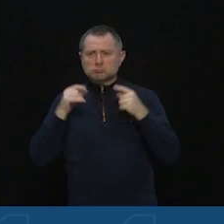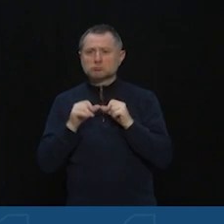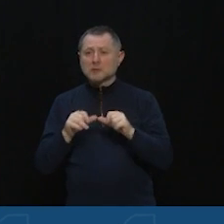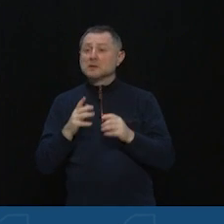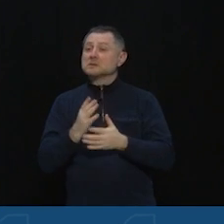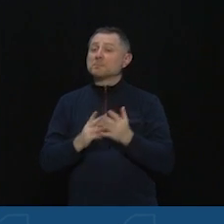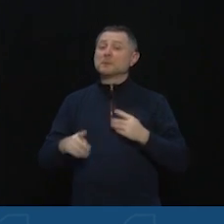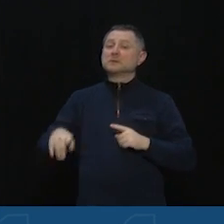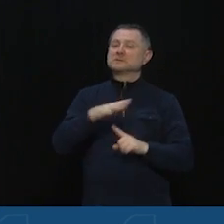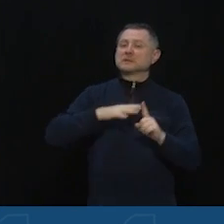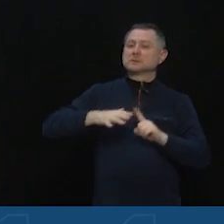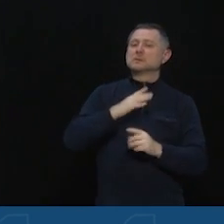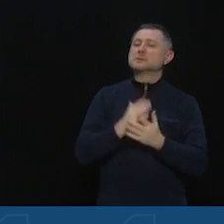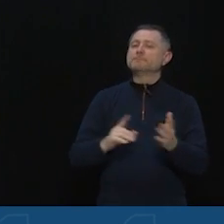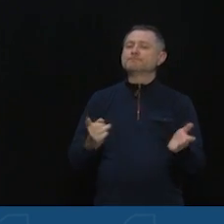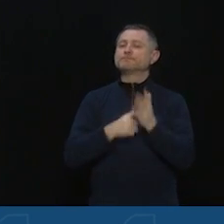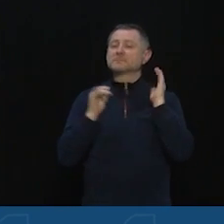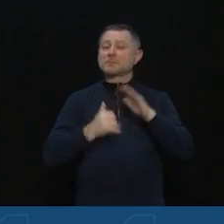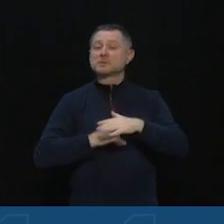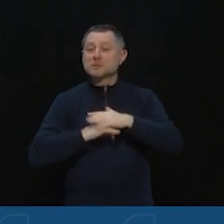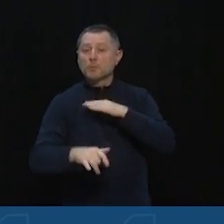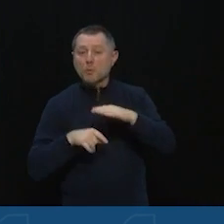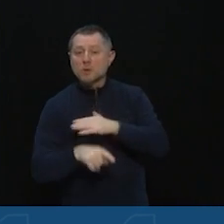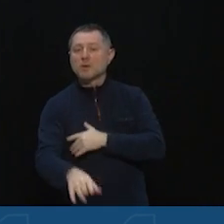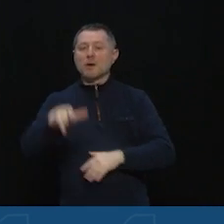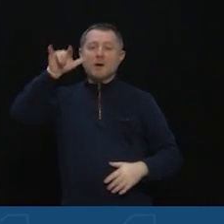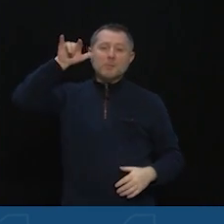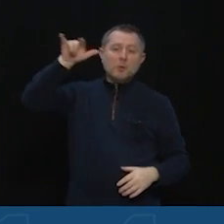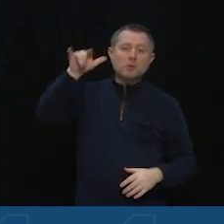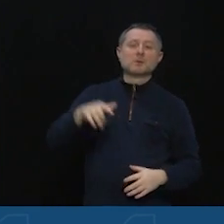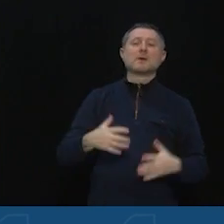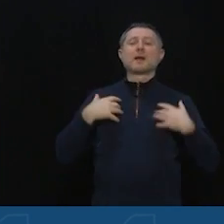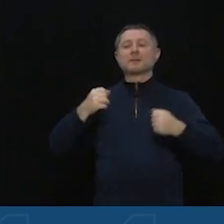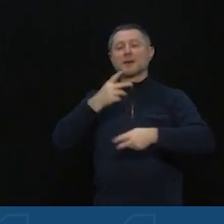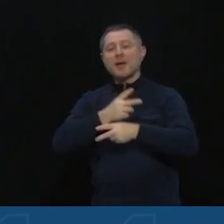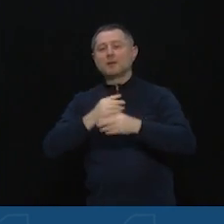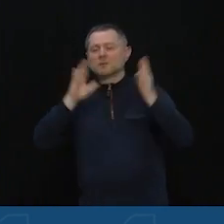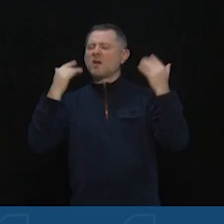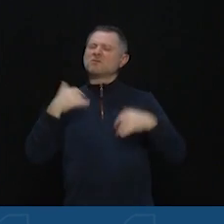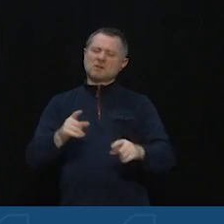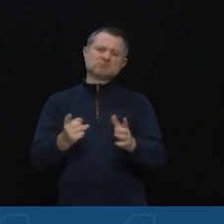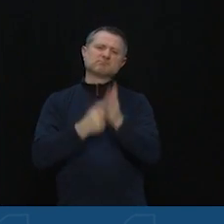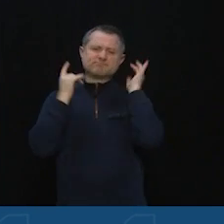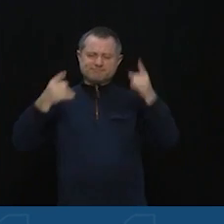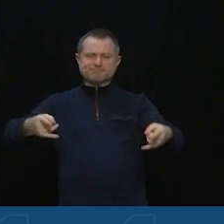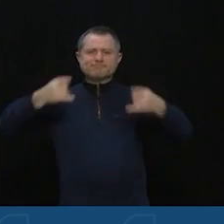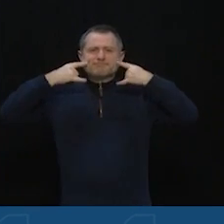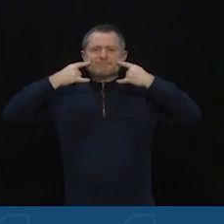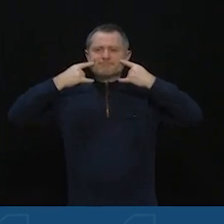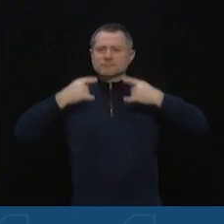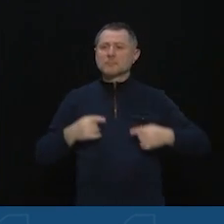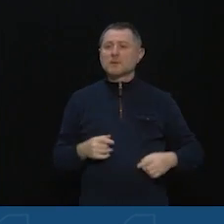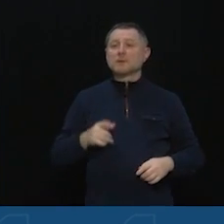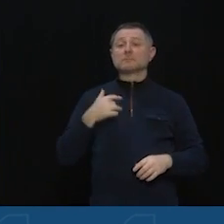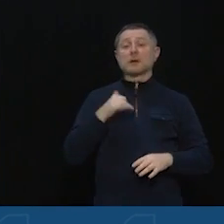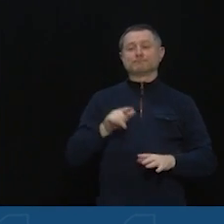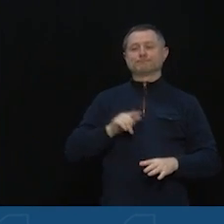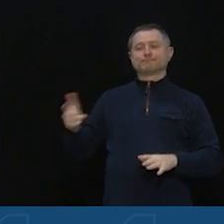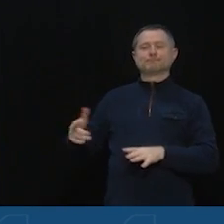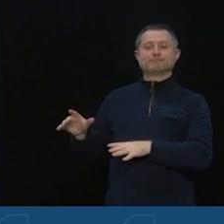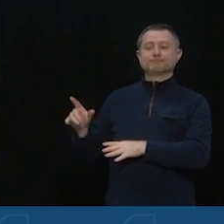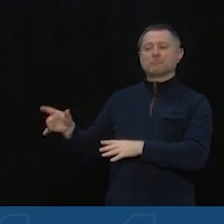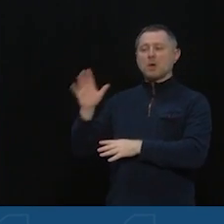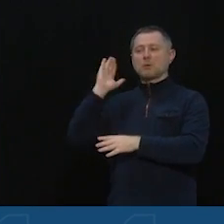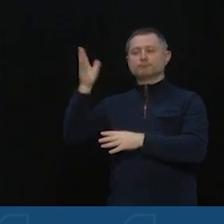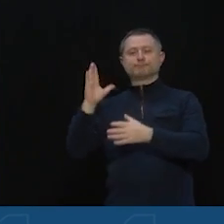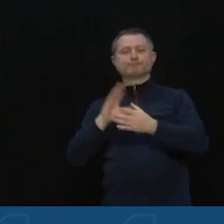on transportation and in healthcare. So now to tell you a bit more about our surveillance and our variants, I'd